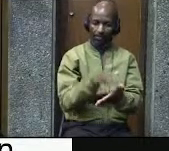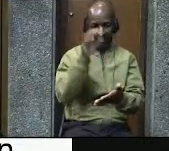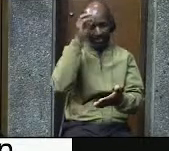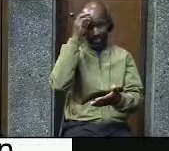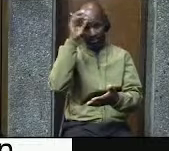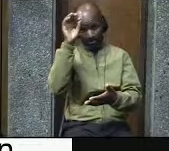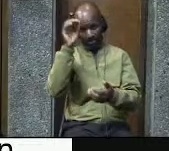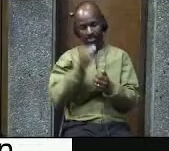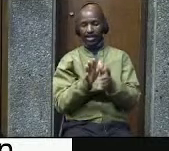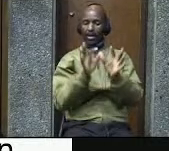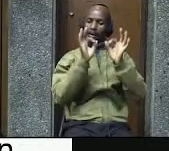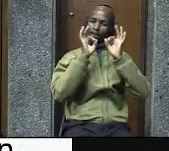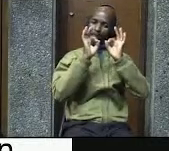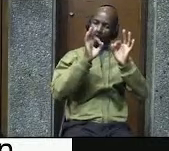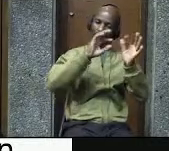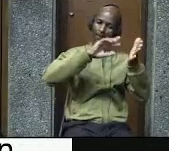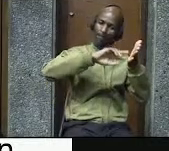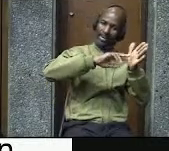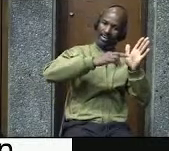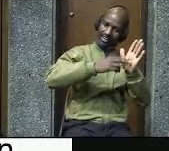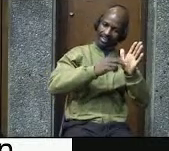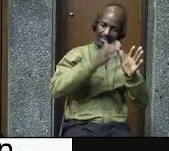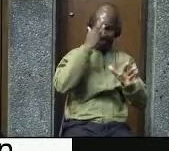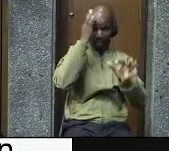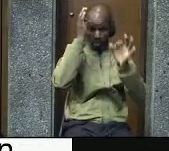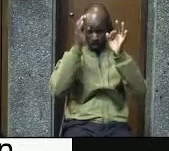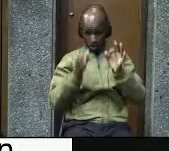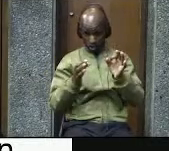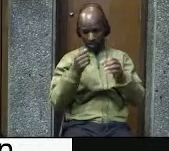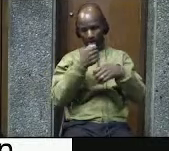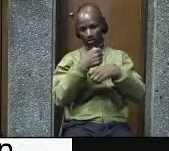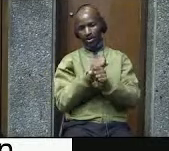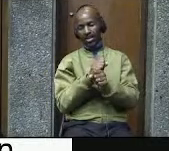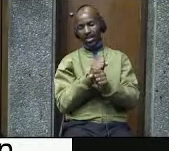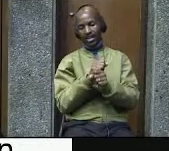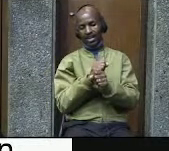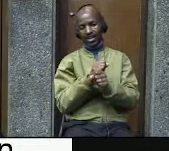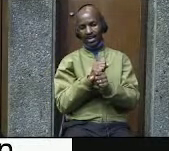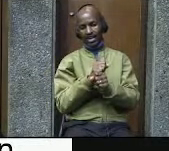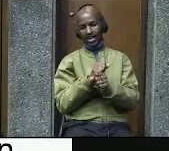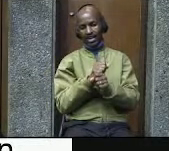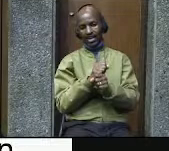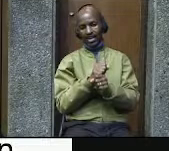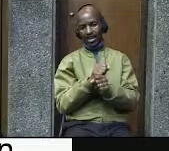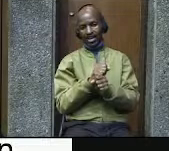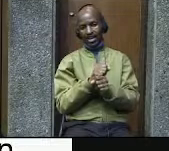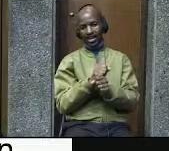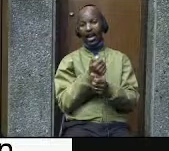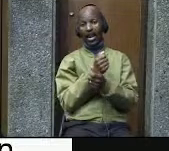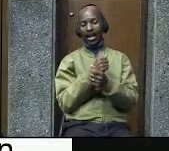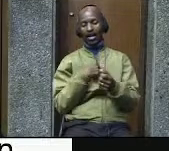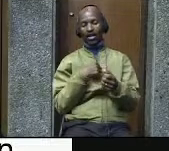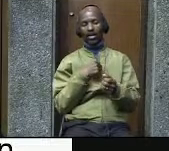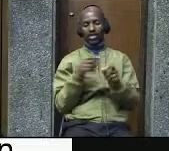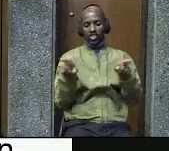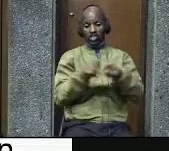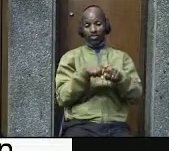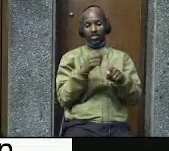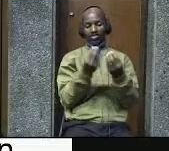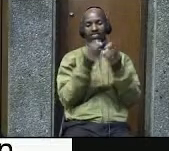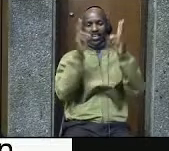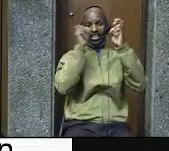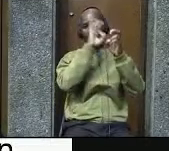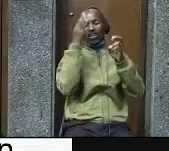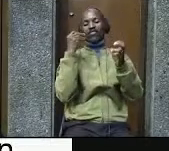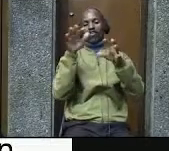government in proper planning and decision making. I liken this to the issue of, when you